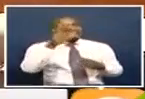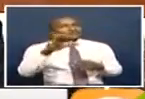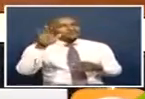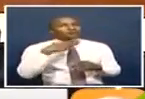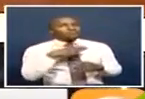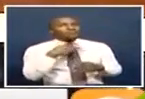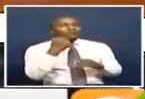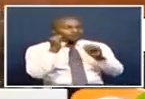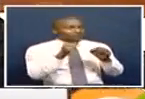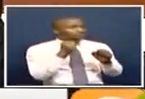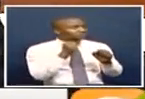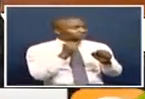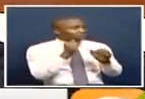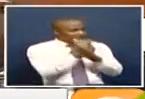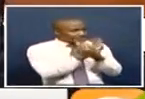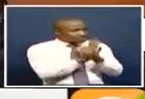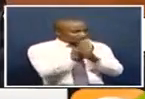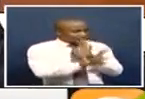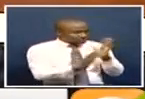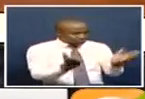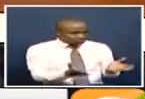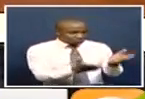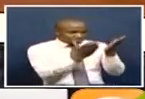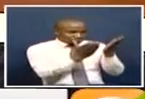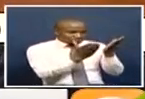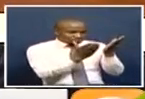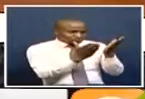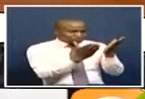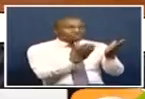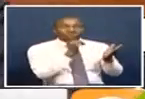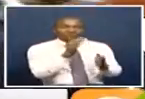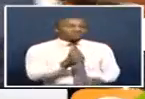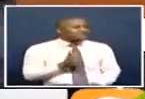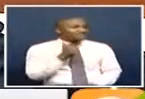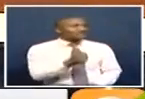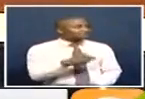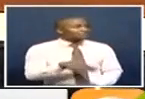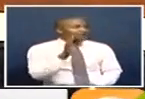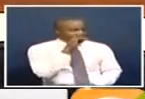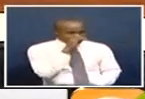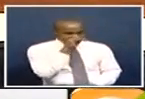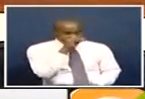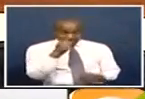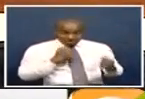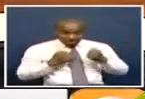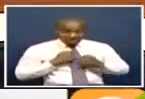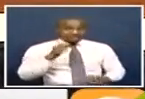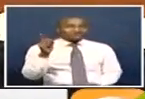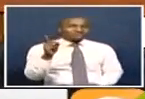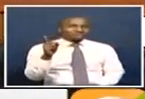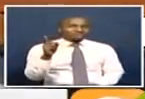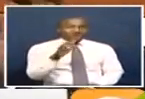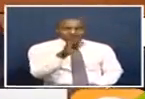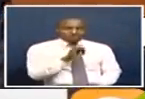can drive agenda of the country, of the nation, not their selfish agenda. Go to Kigali, Rwanda. Mm. From